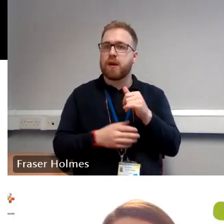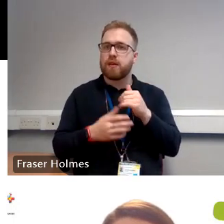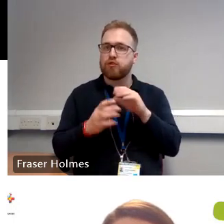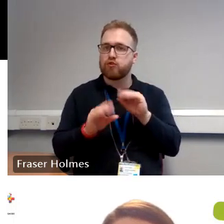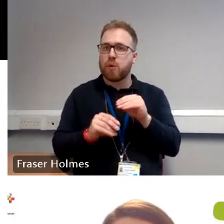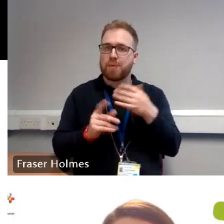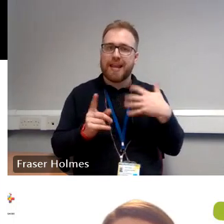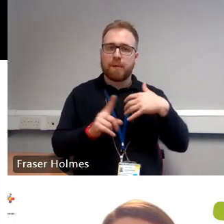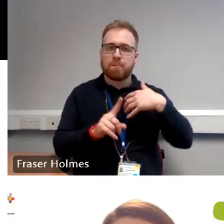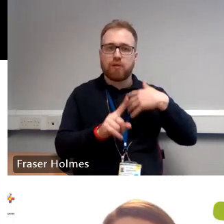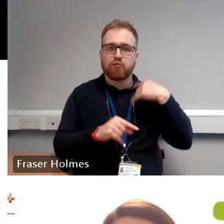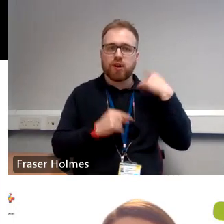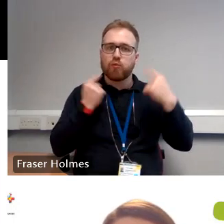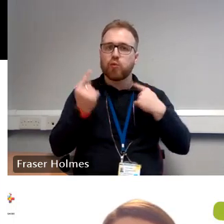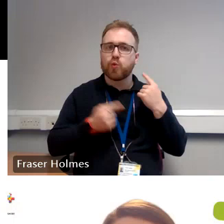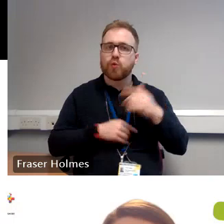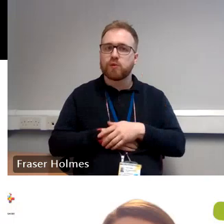background noise.